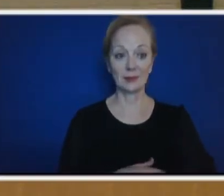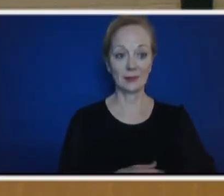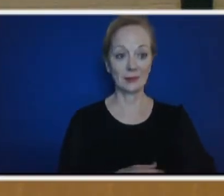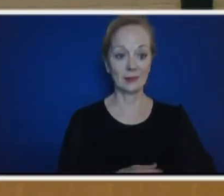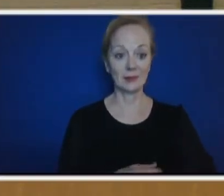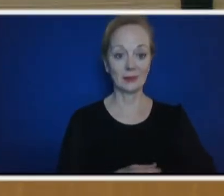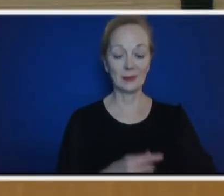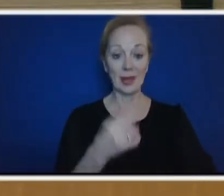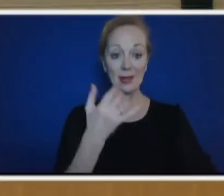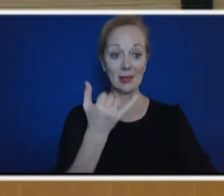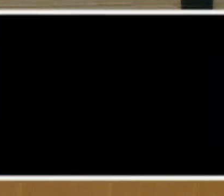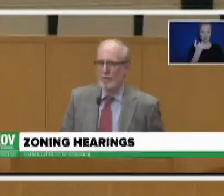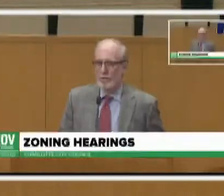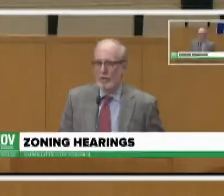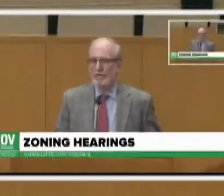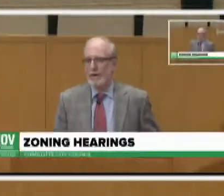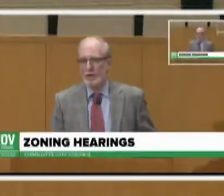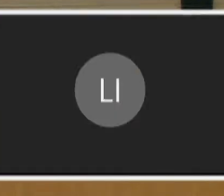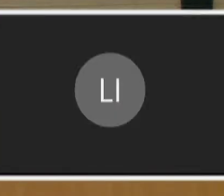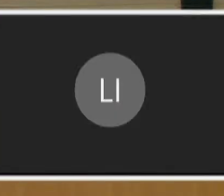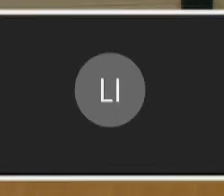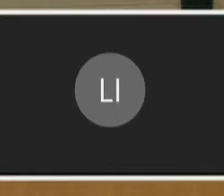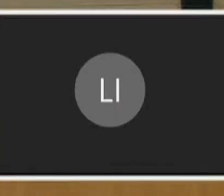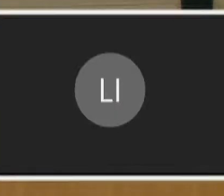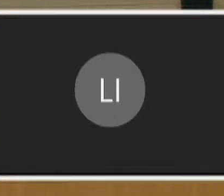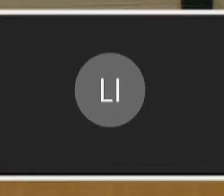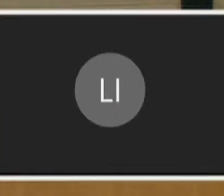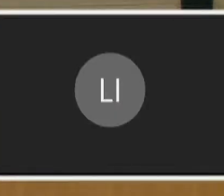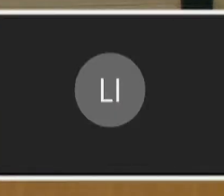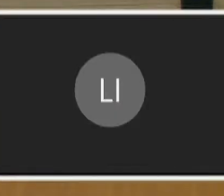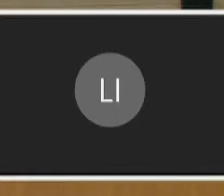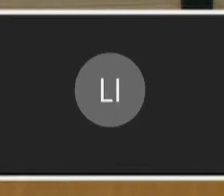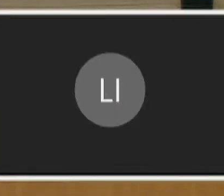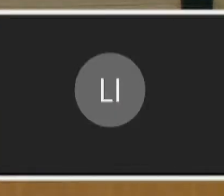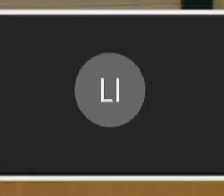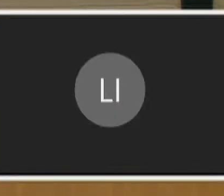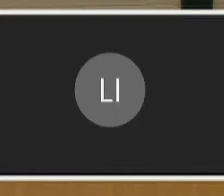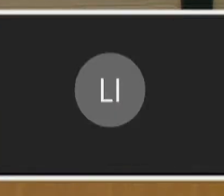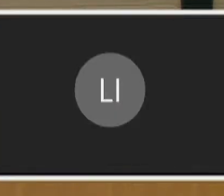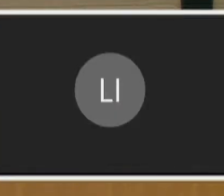Right now, you have about 1,500 multifamily units in this area within a quarter mile.